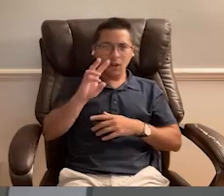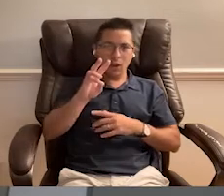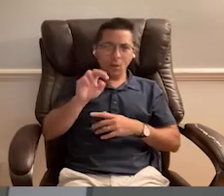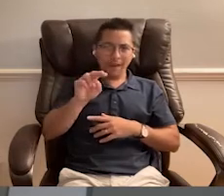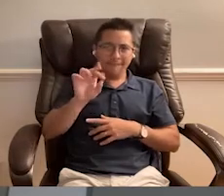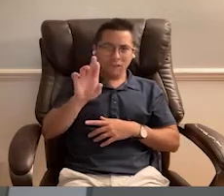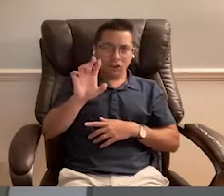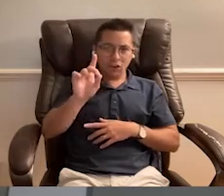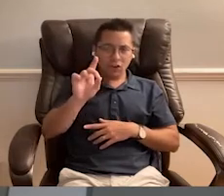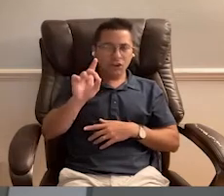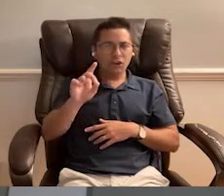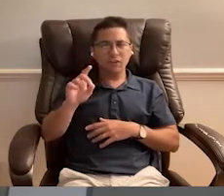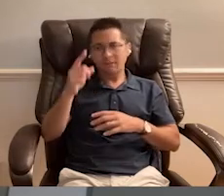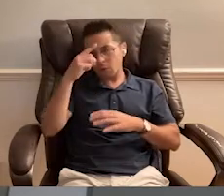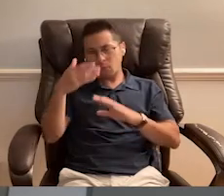the Wechsler